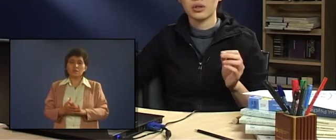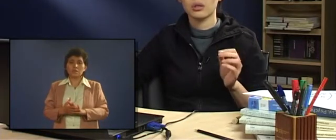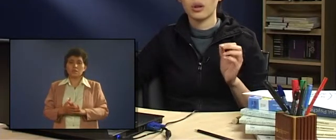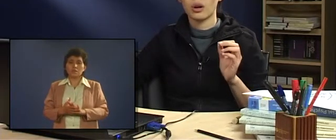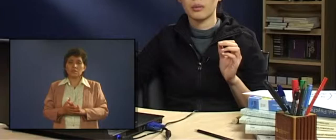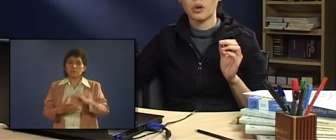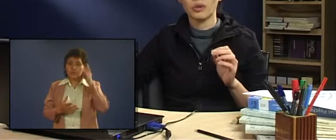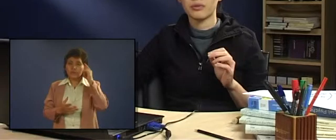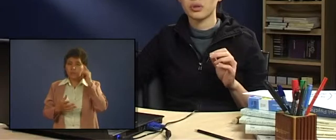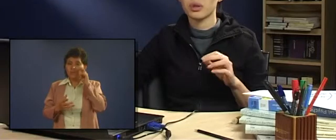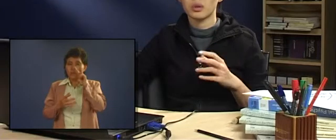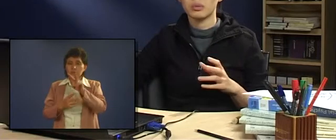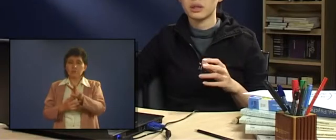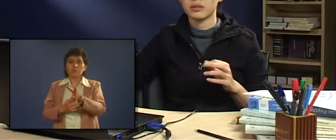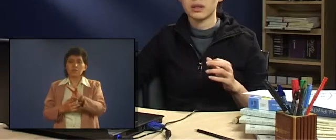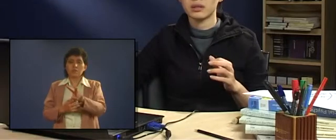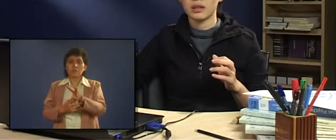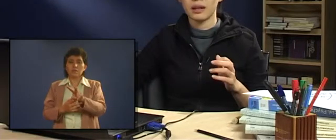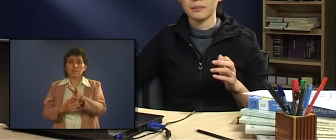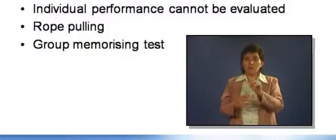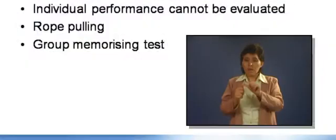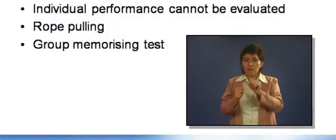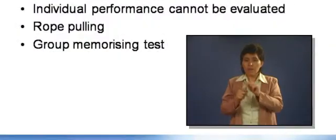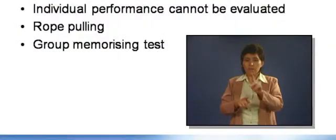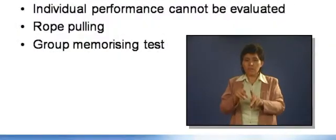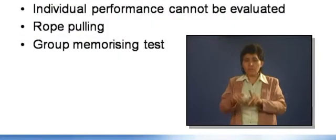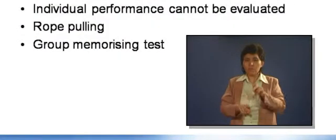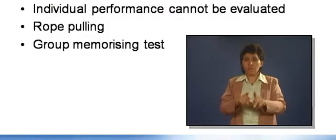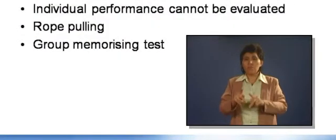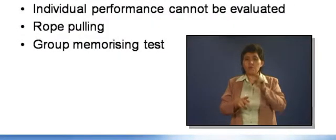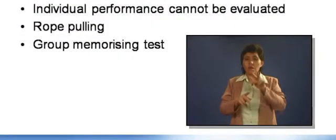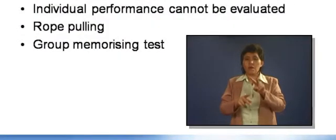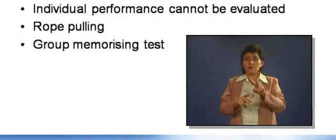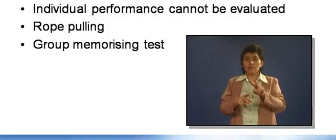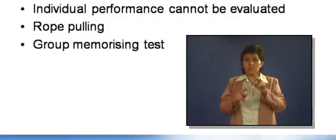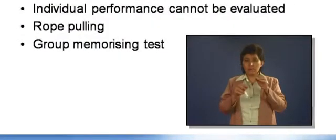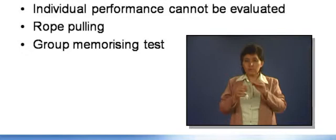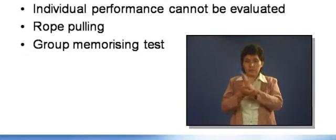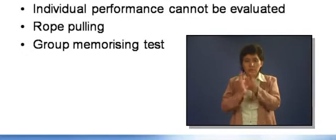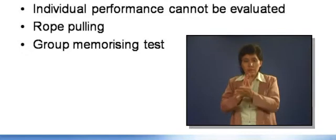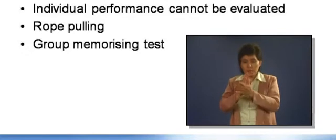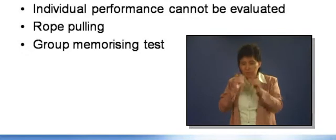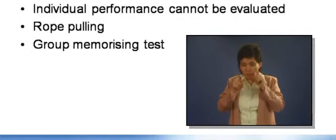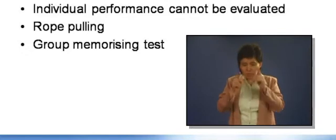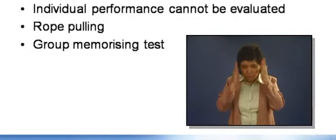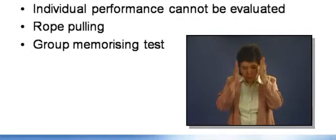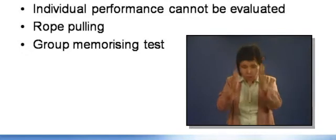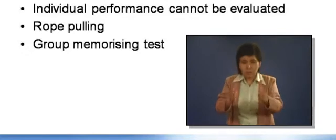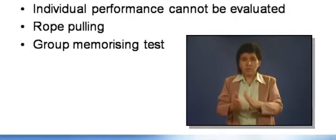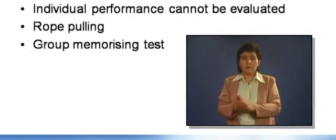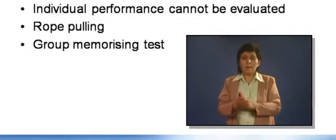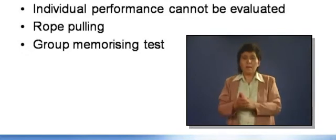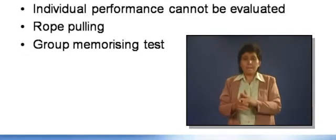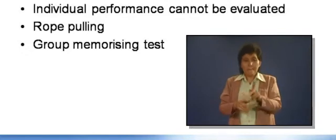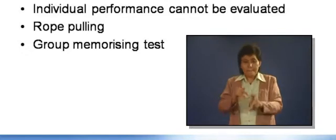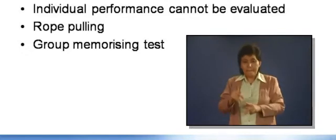exertion on the force would be different, yeah? And also, group memorizing test, okay? Now, some